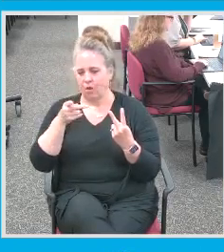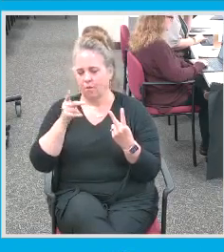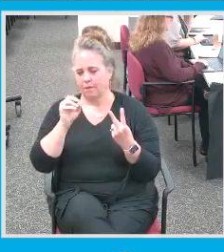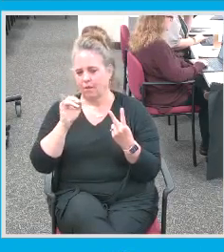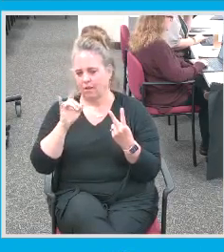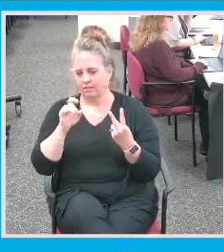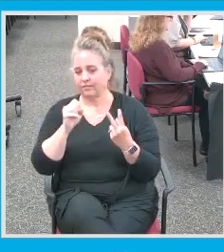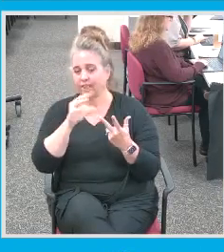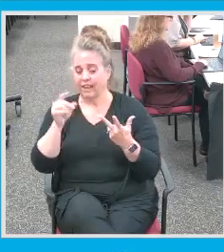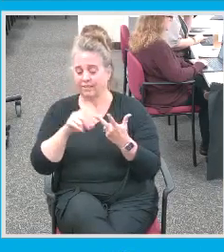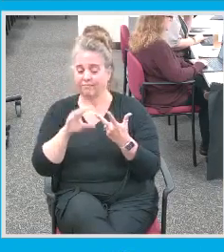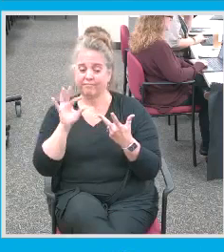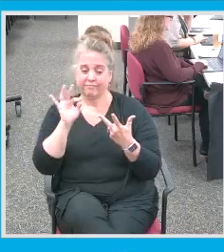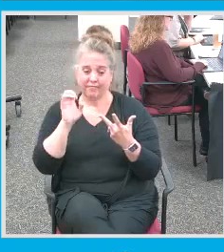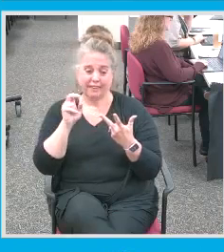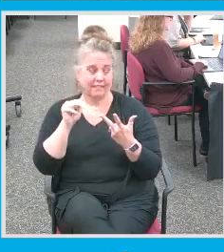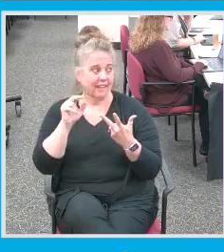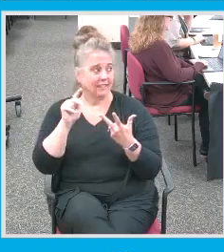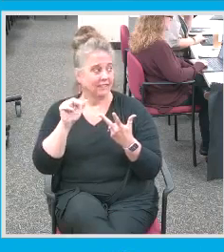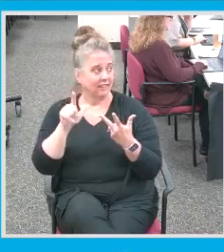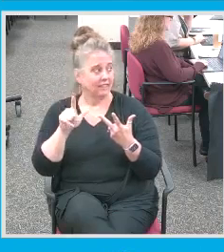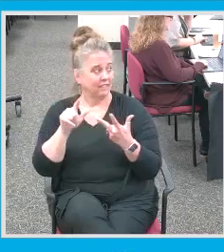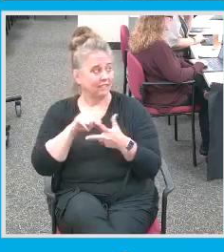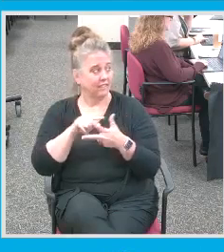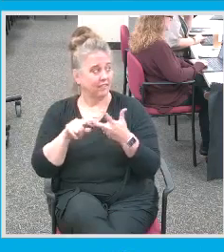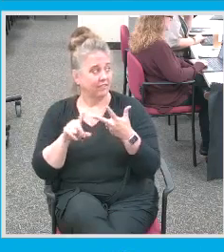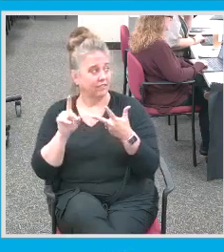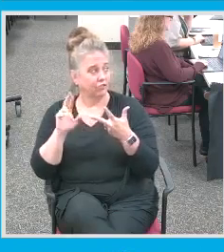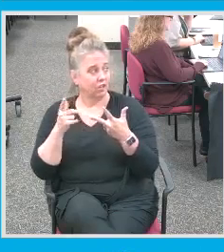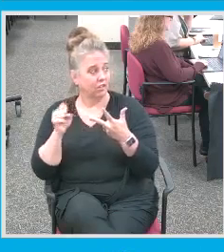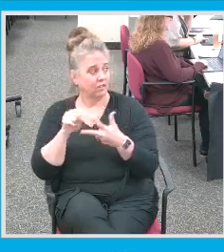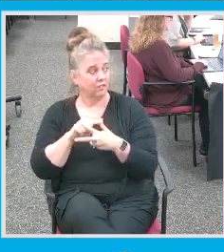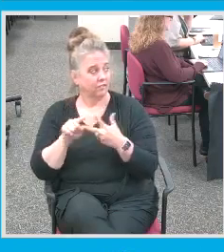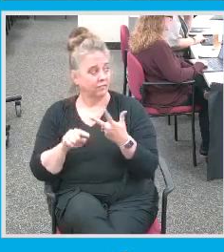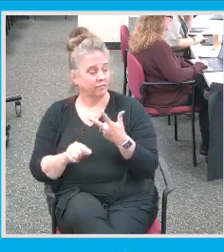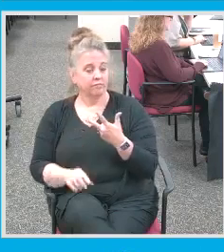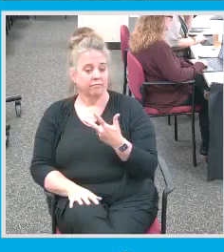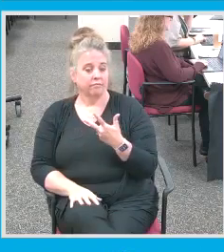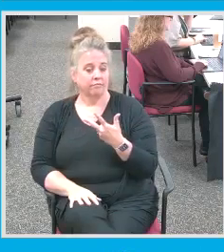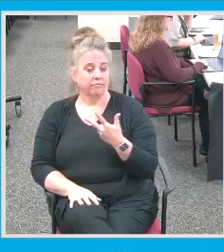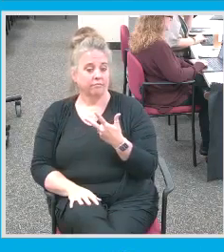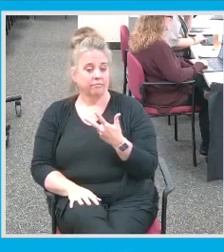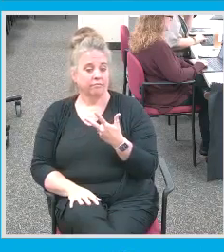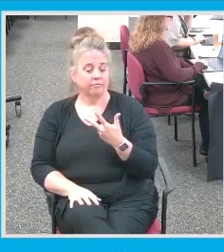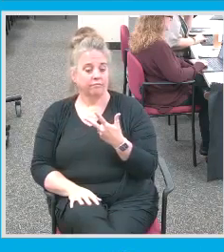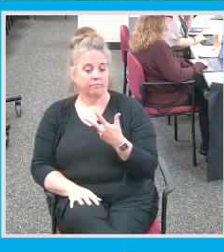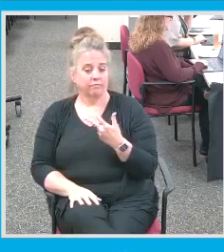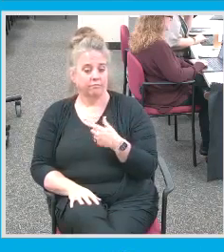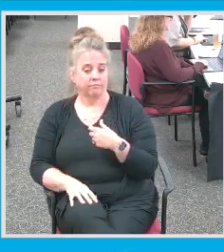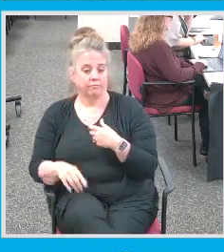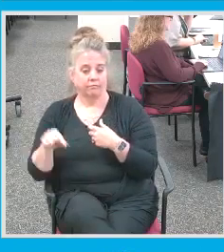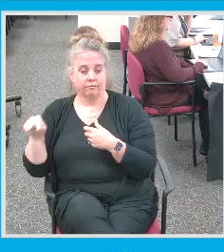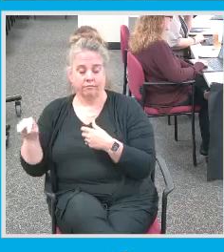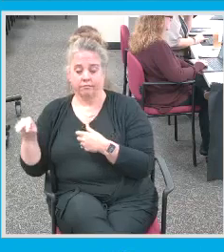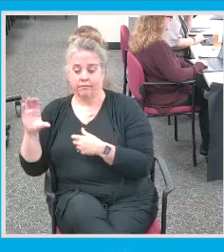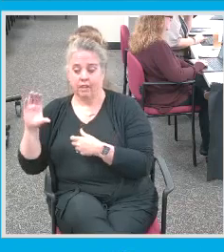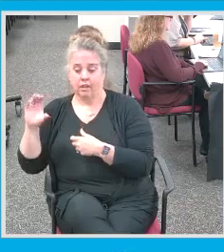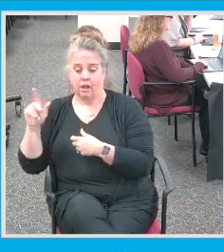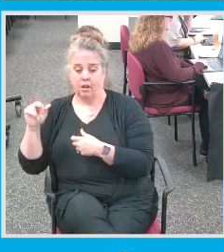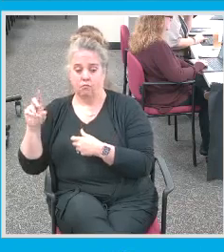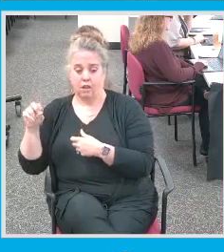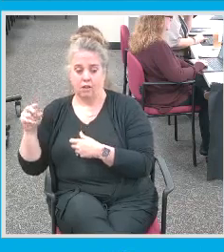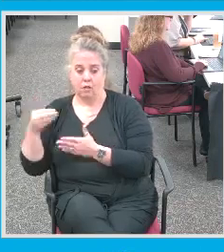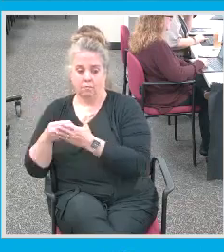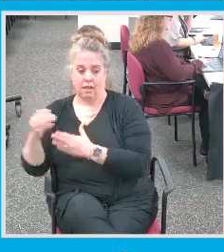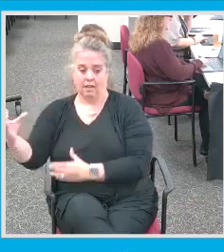well. The Colorado Trust Grant continues to build on that by allowing us to fund programmatic needs that were identified by the